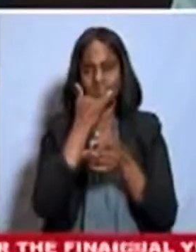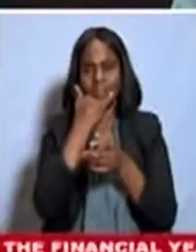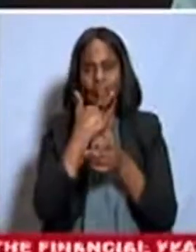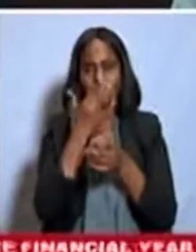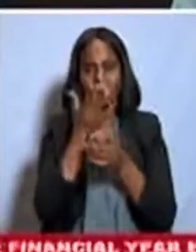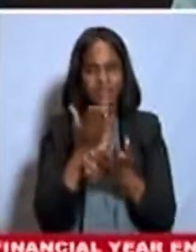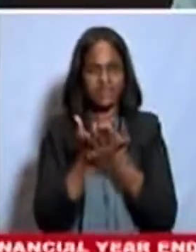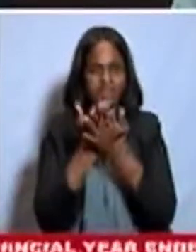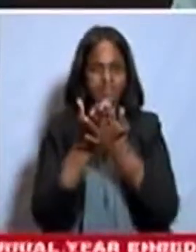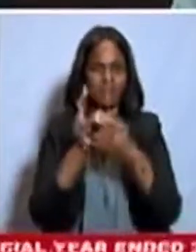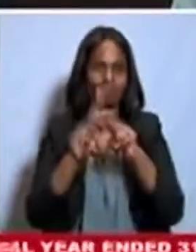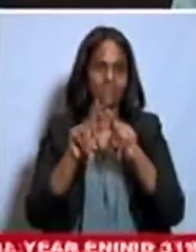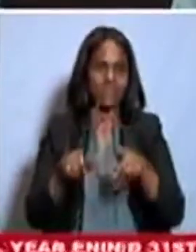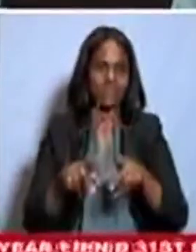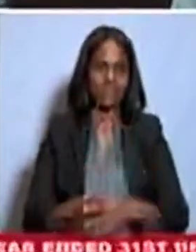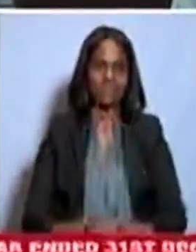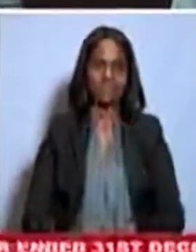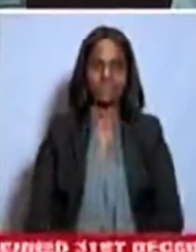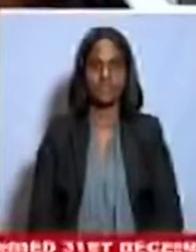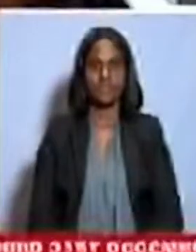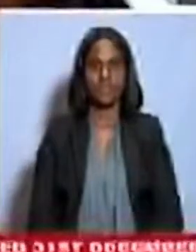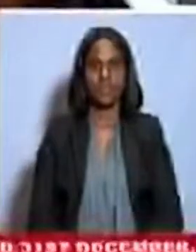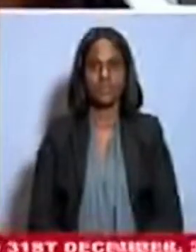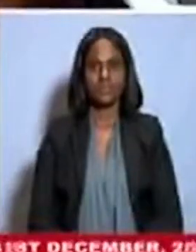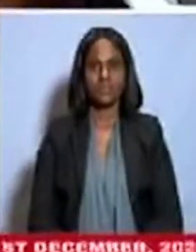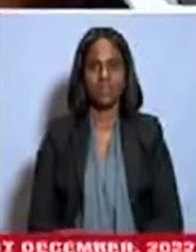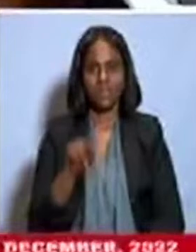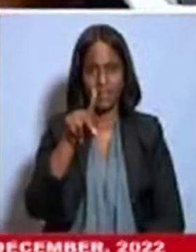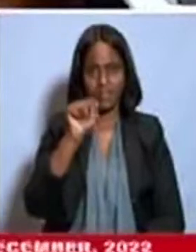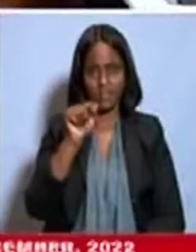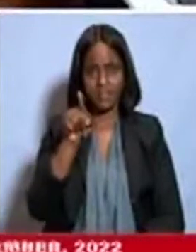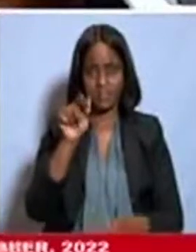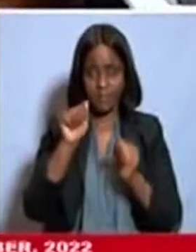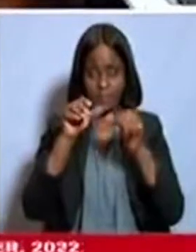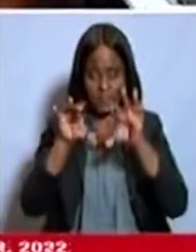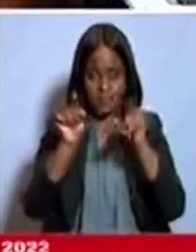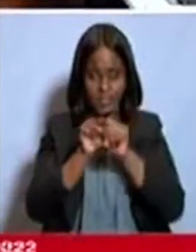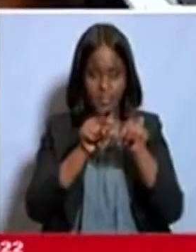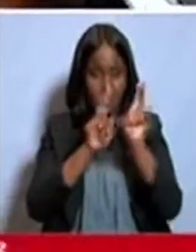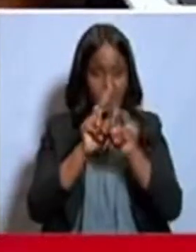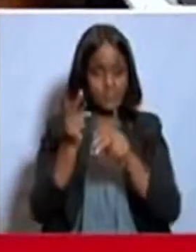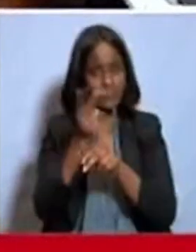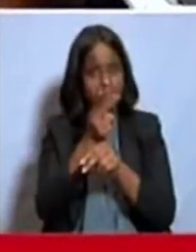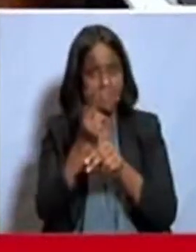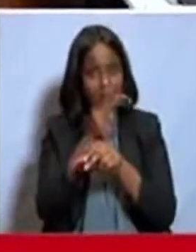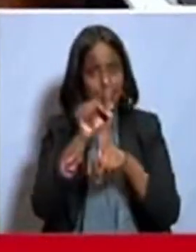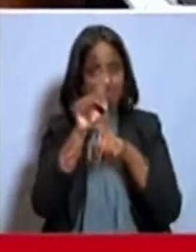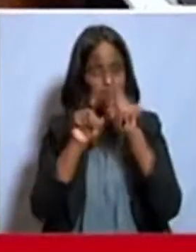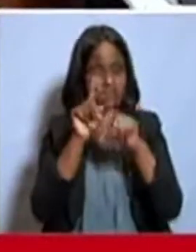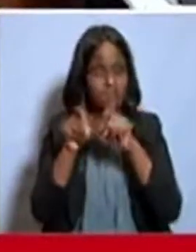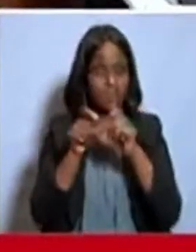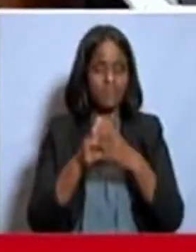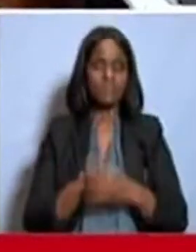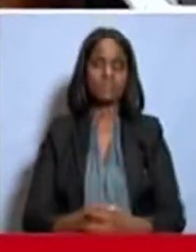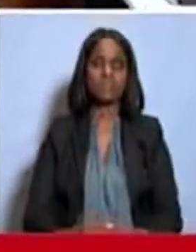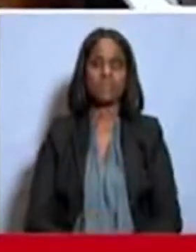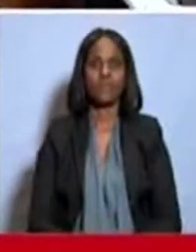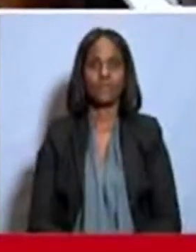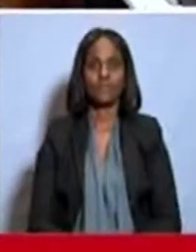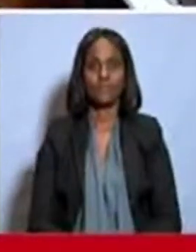I submit, Chairperson. Thank you. PS, you can proceed and answer those 2 questions.